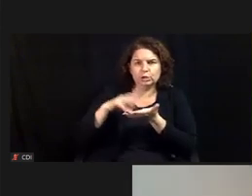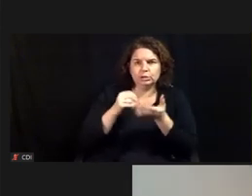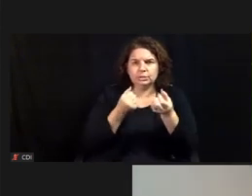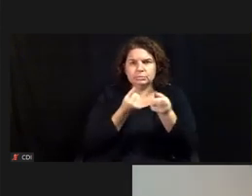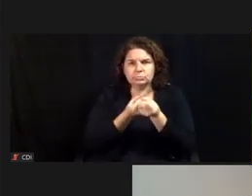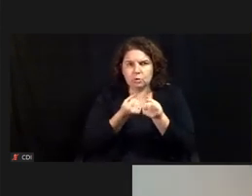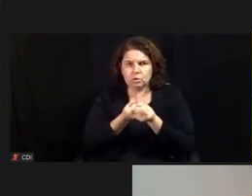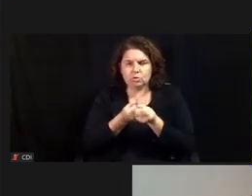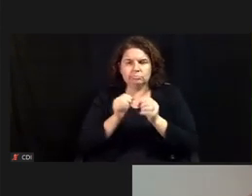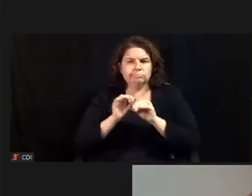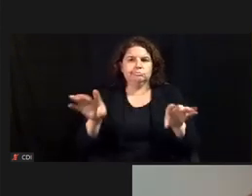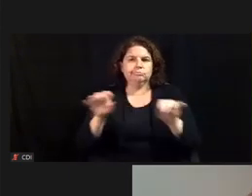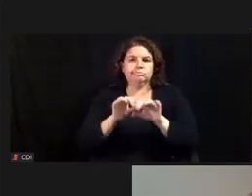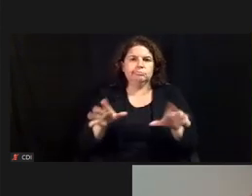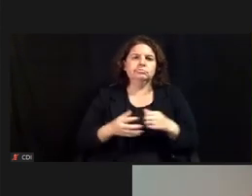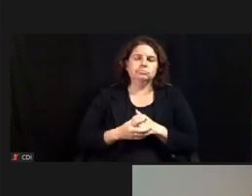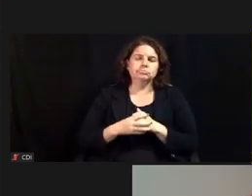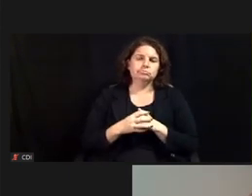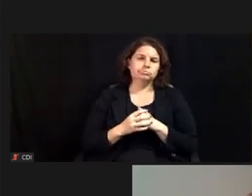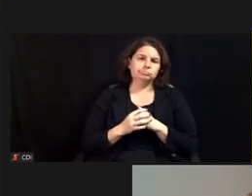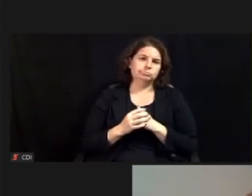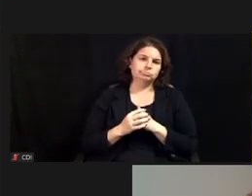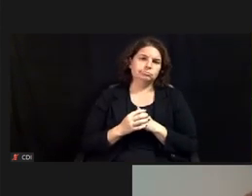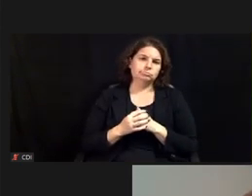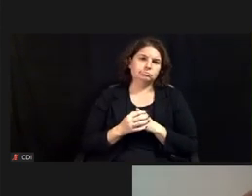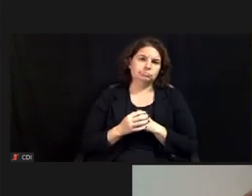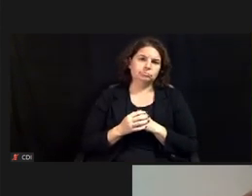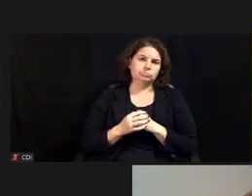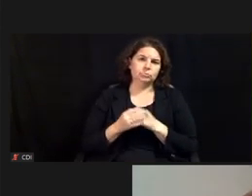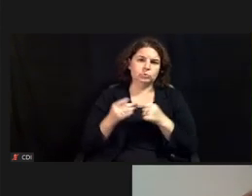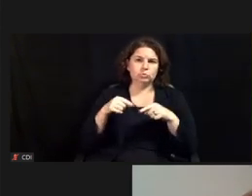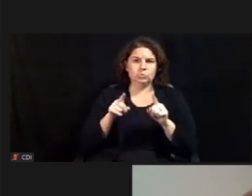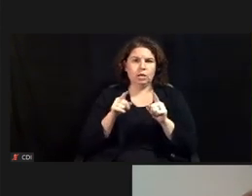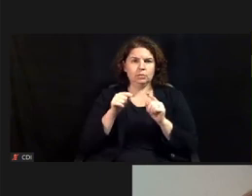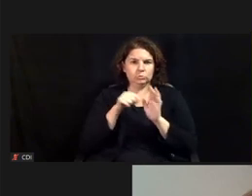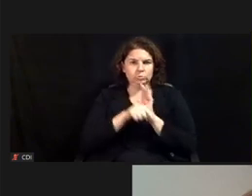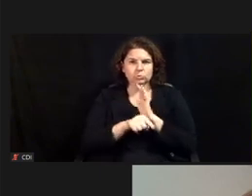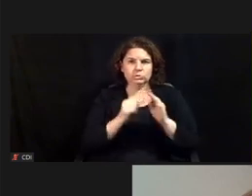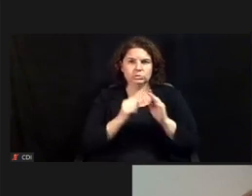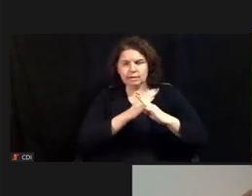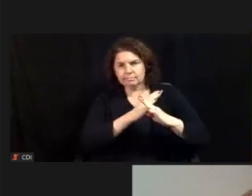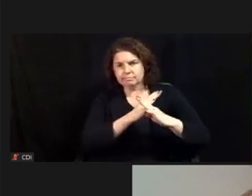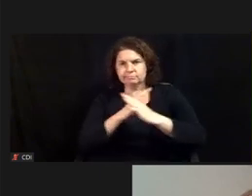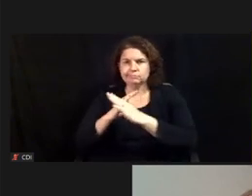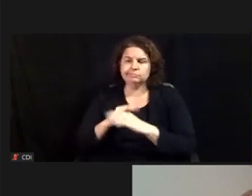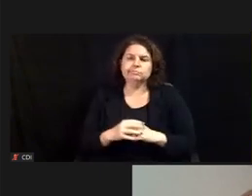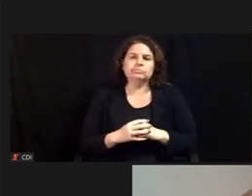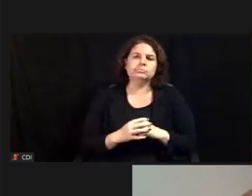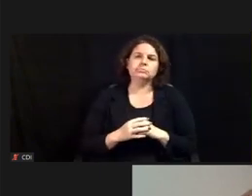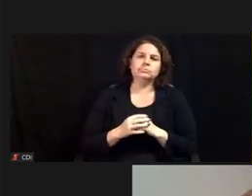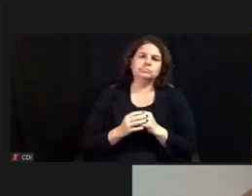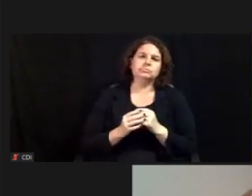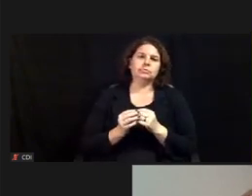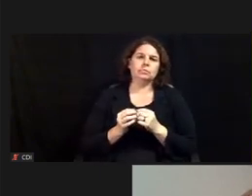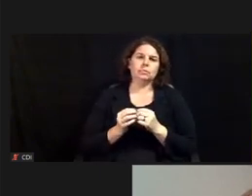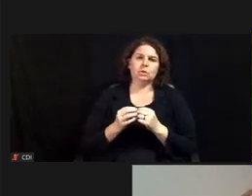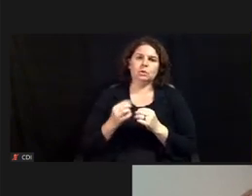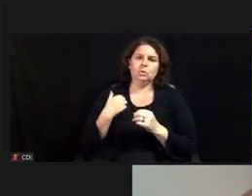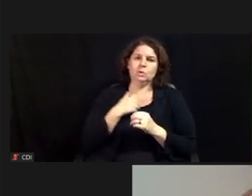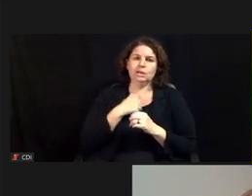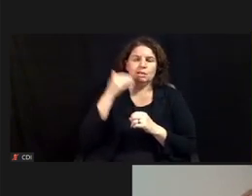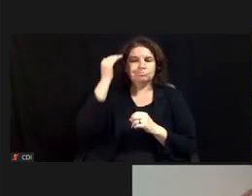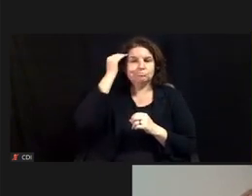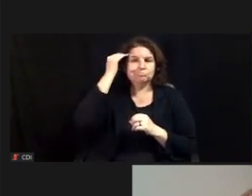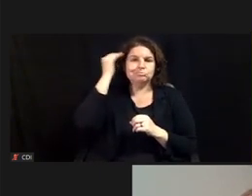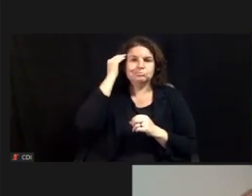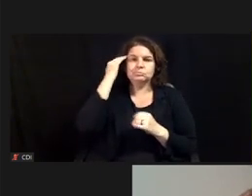with our suicide prevention strategic plan. So we are absolutely aware that this is an ongoing challenge